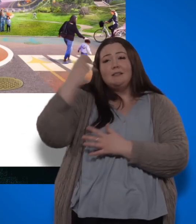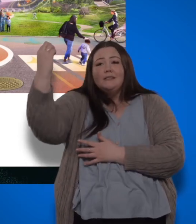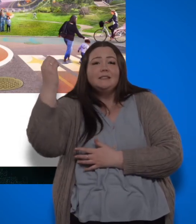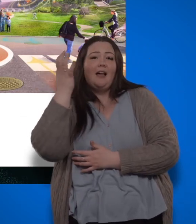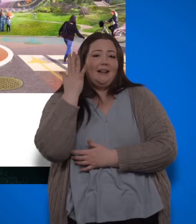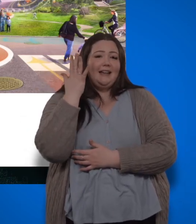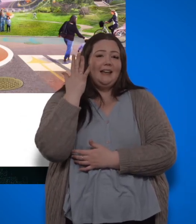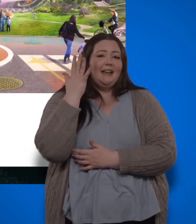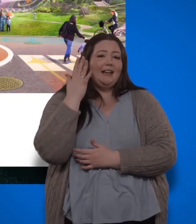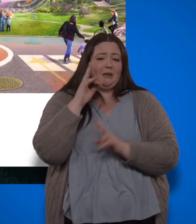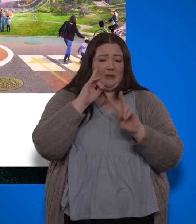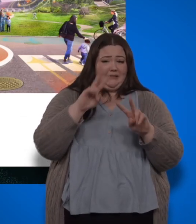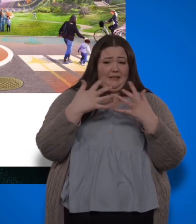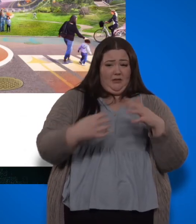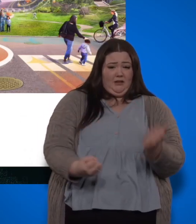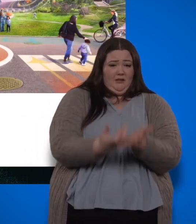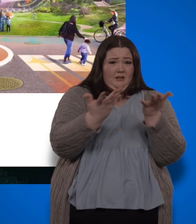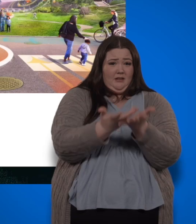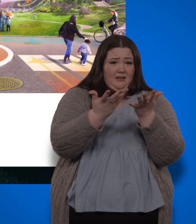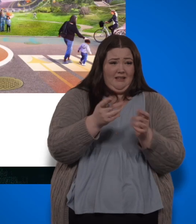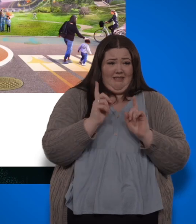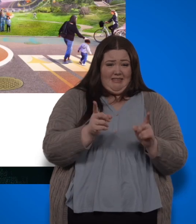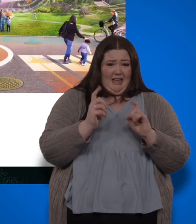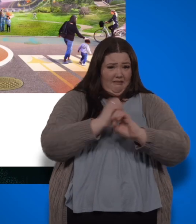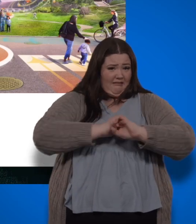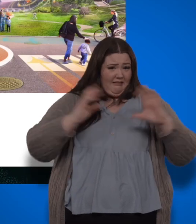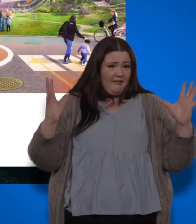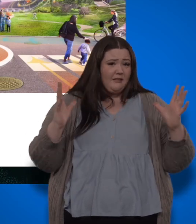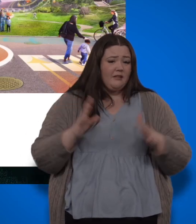cities. But whatever you want,